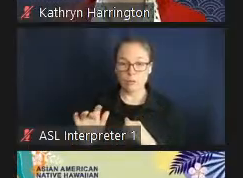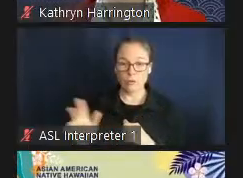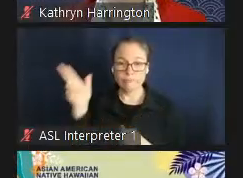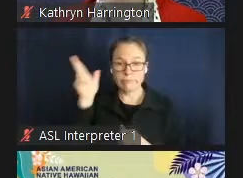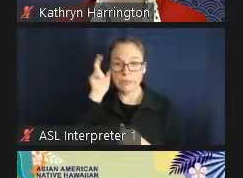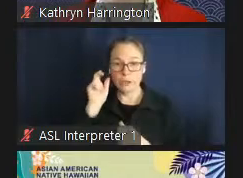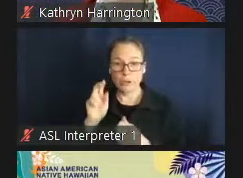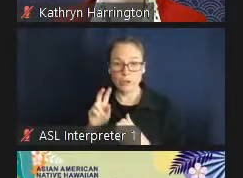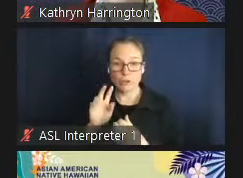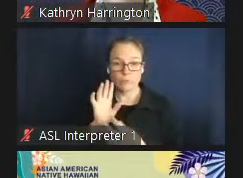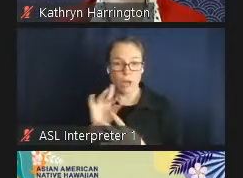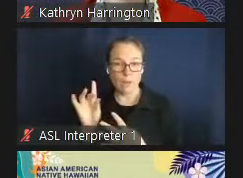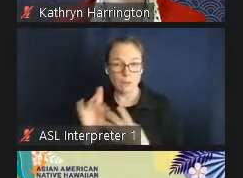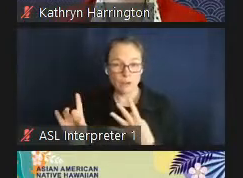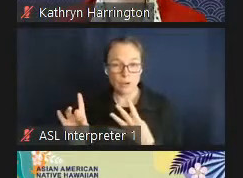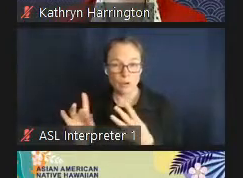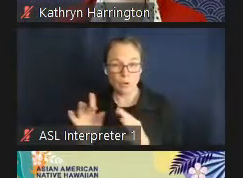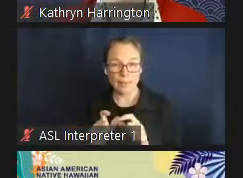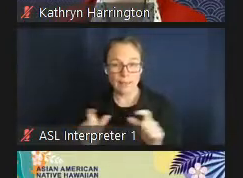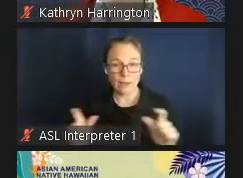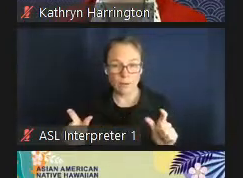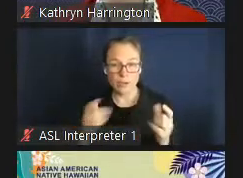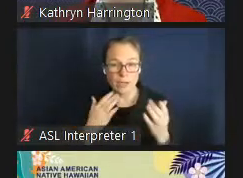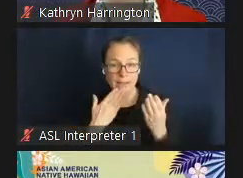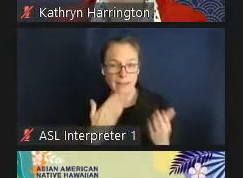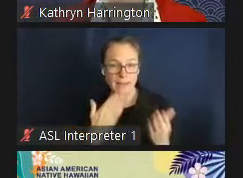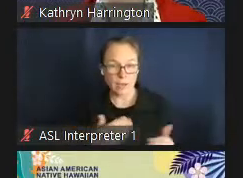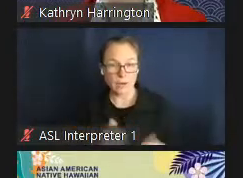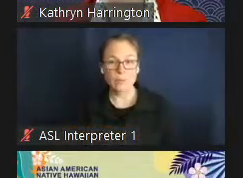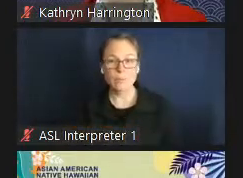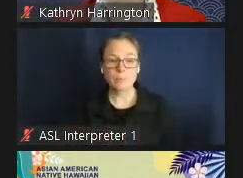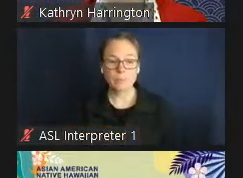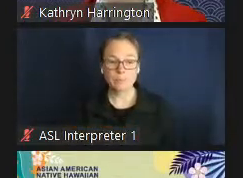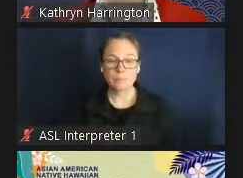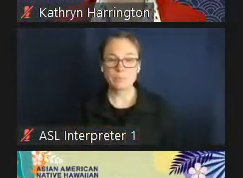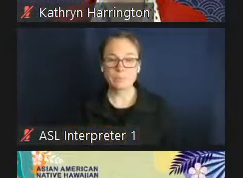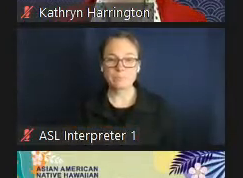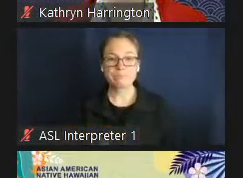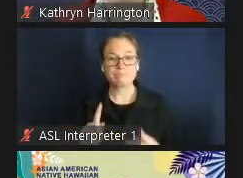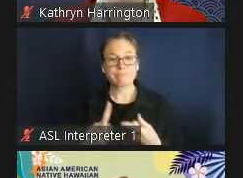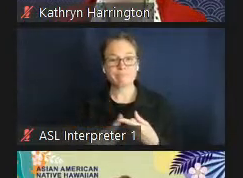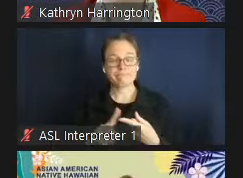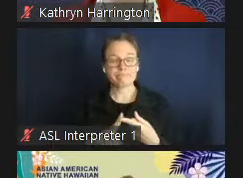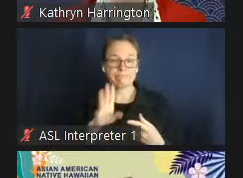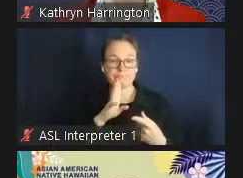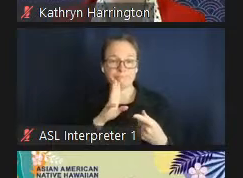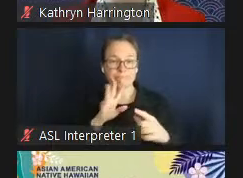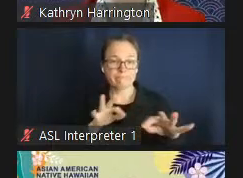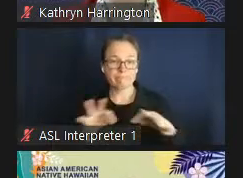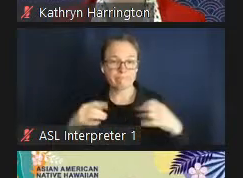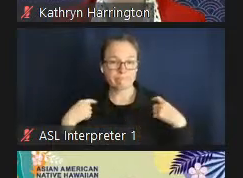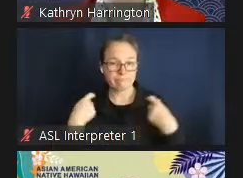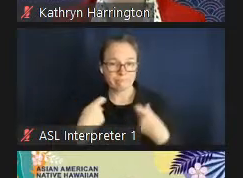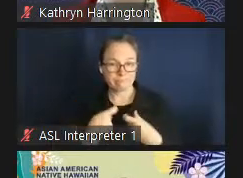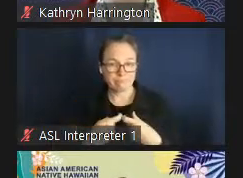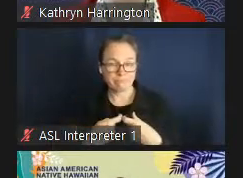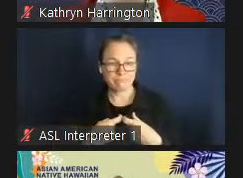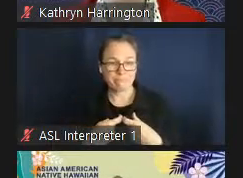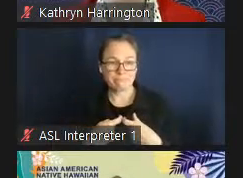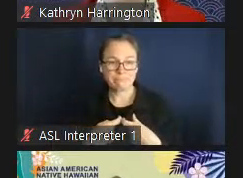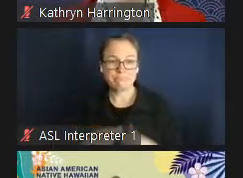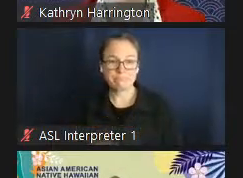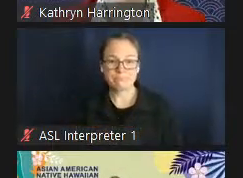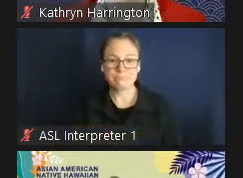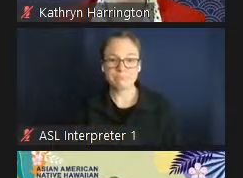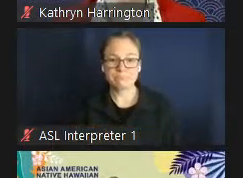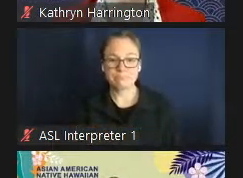instructions. Thank you. I'll start in Spanish and then I'll go ahead in English as well. Muy